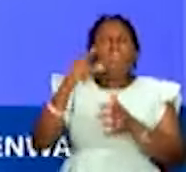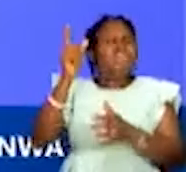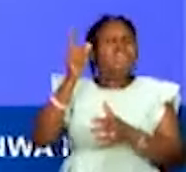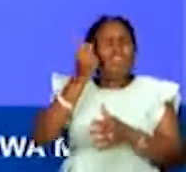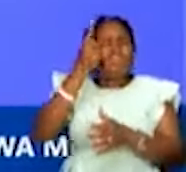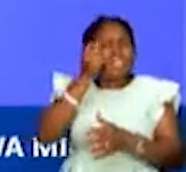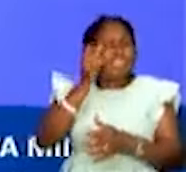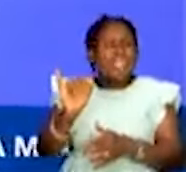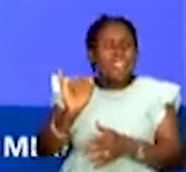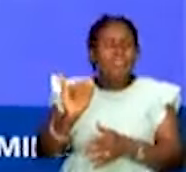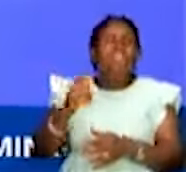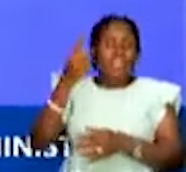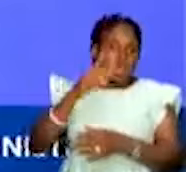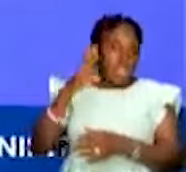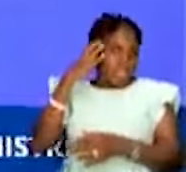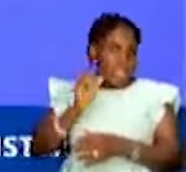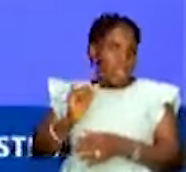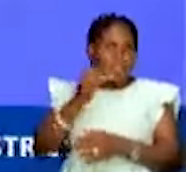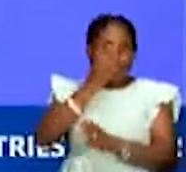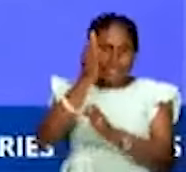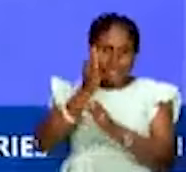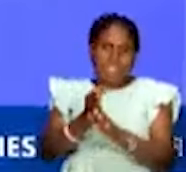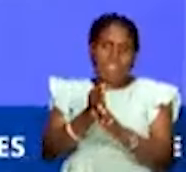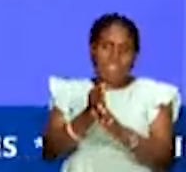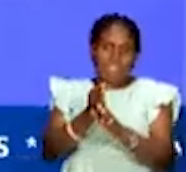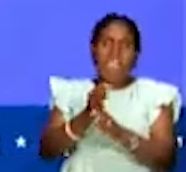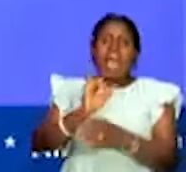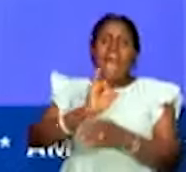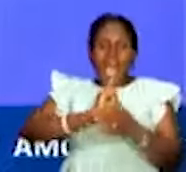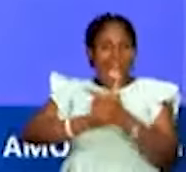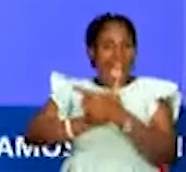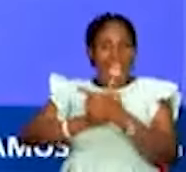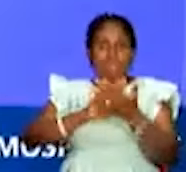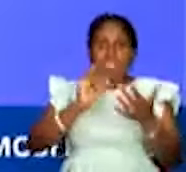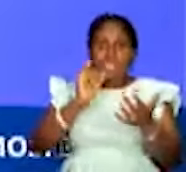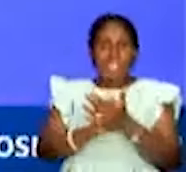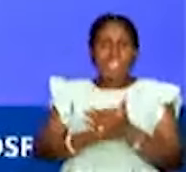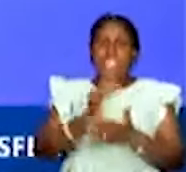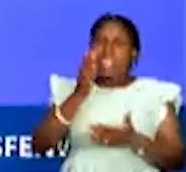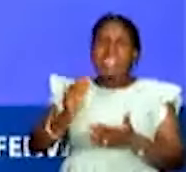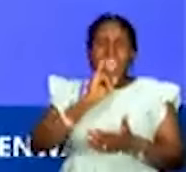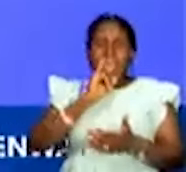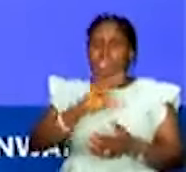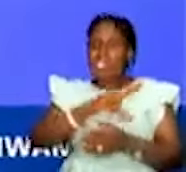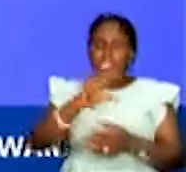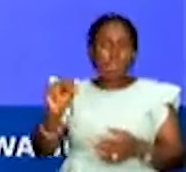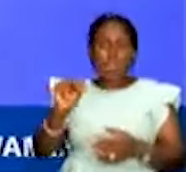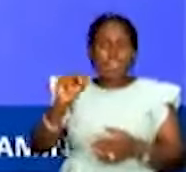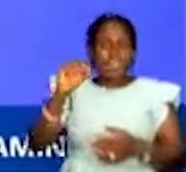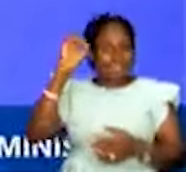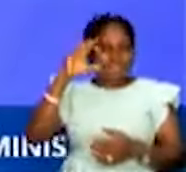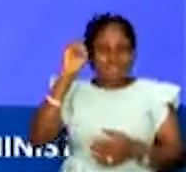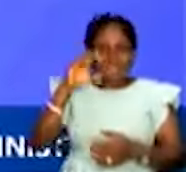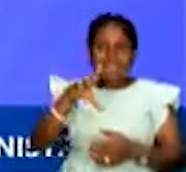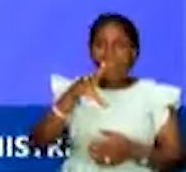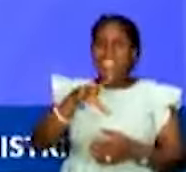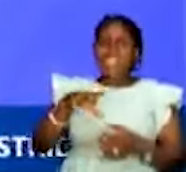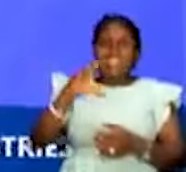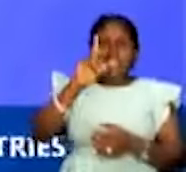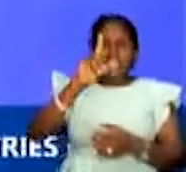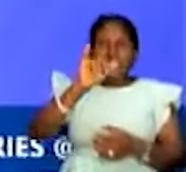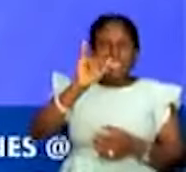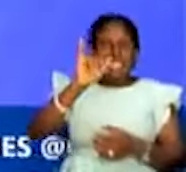faith. The hearing of faith. I believe that there is no enchantment and no divination for as long as I'm